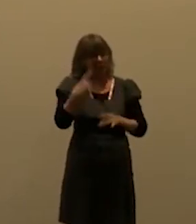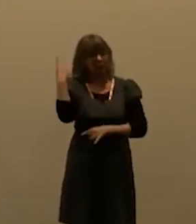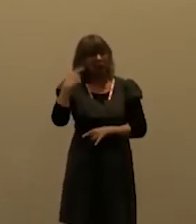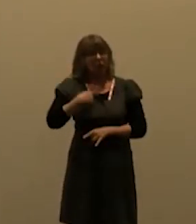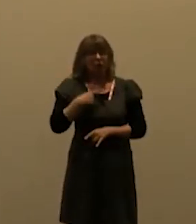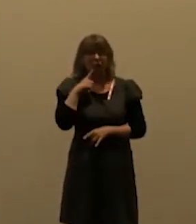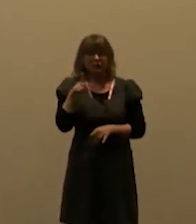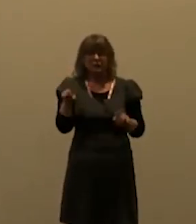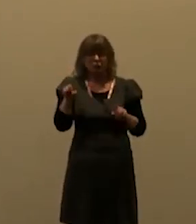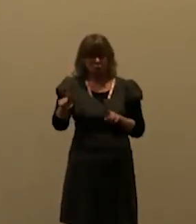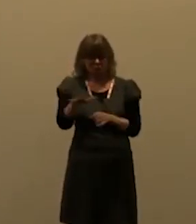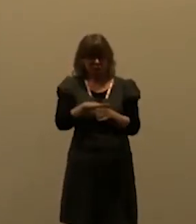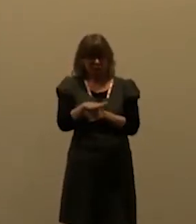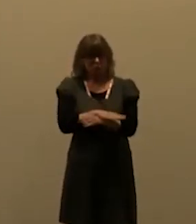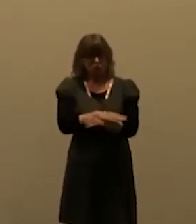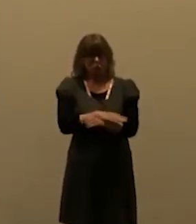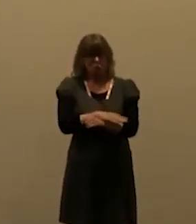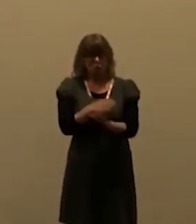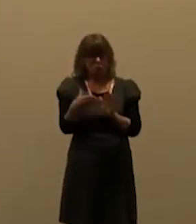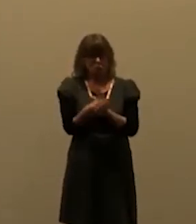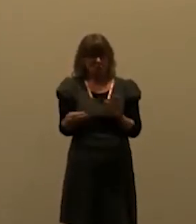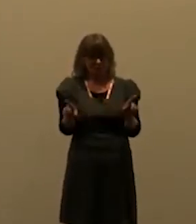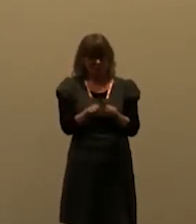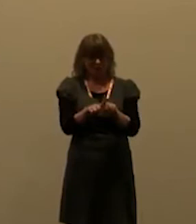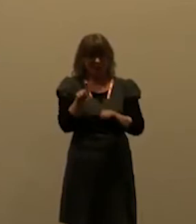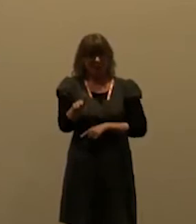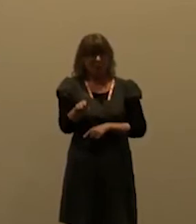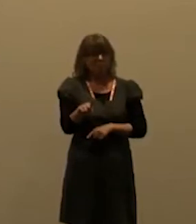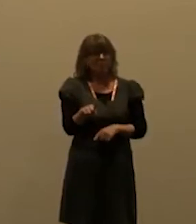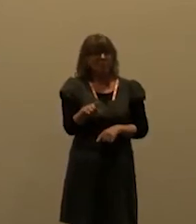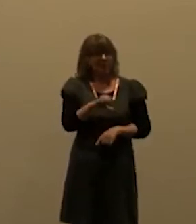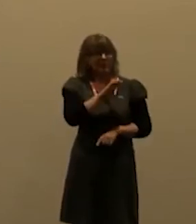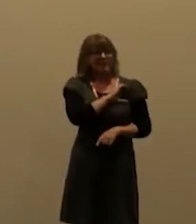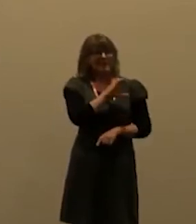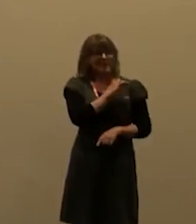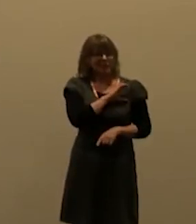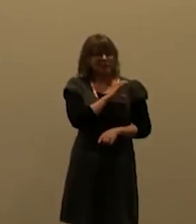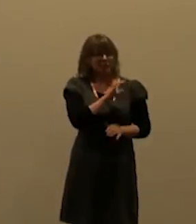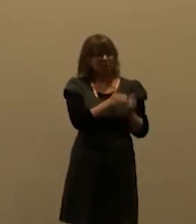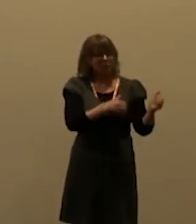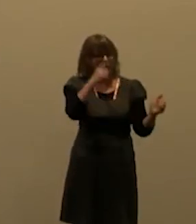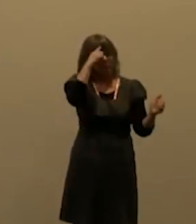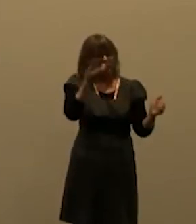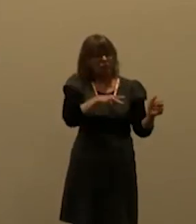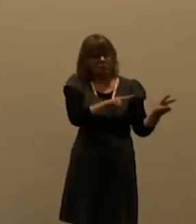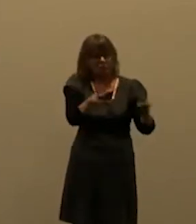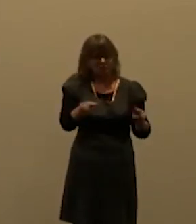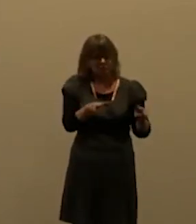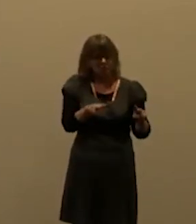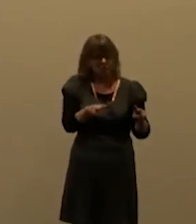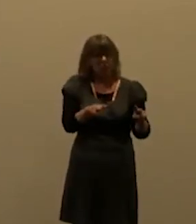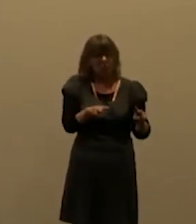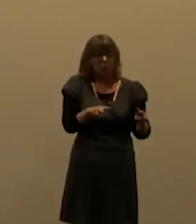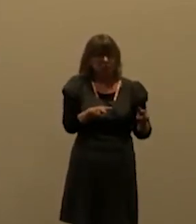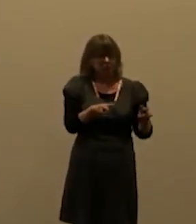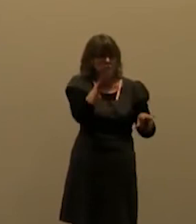the exact scenario you're talking about, because they had I think it was a Canadian company, if I remember correctly from the video, and they wanted to migrate from one region to